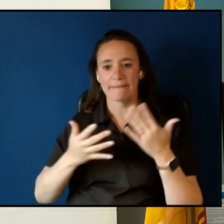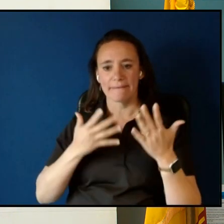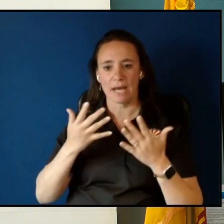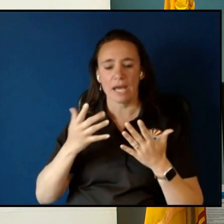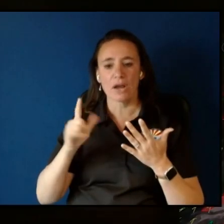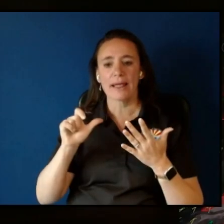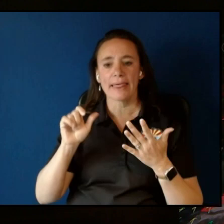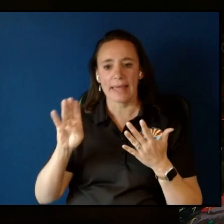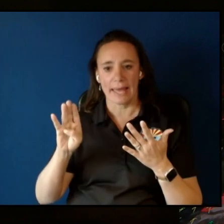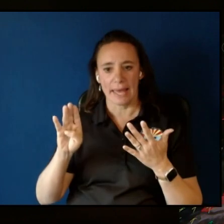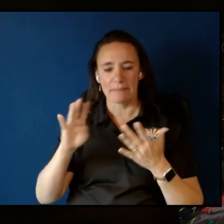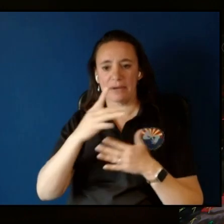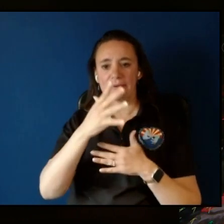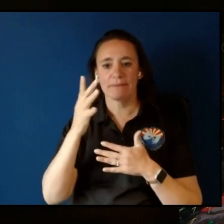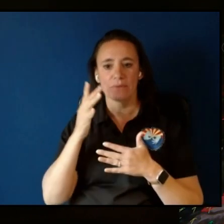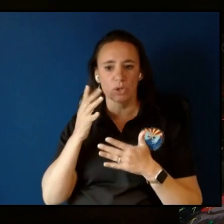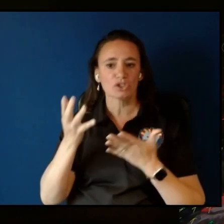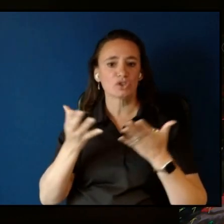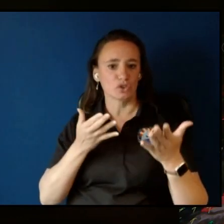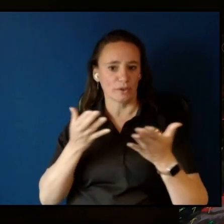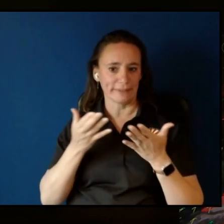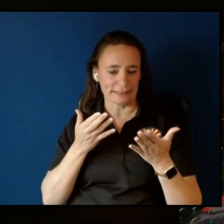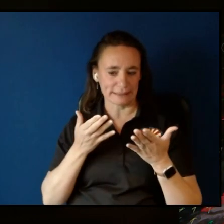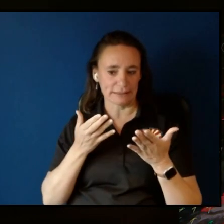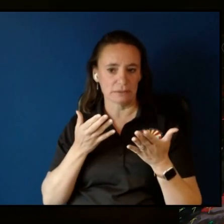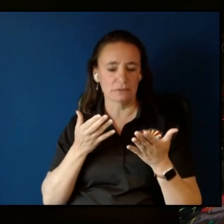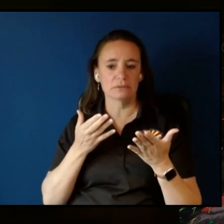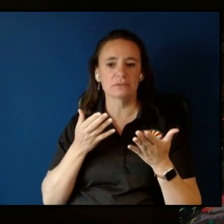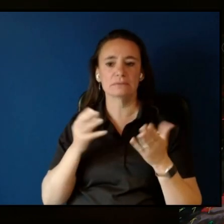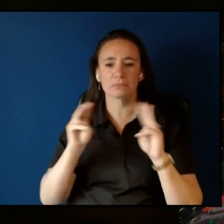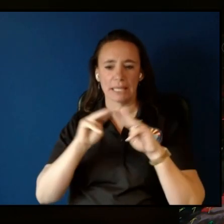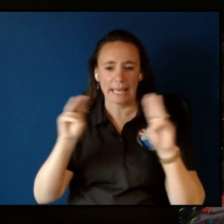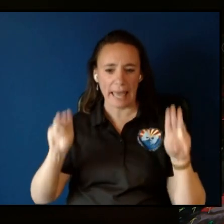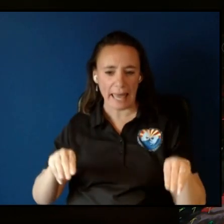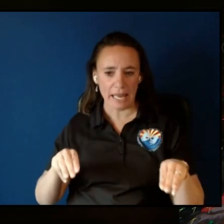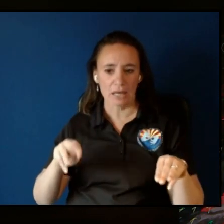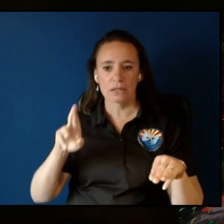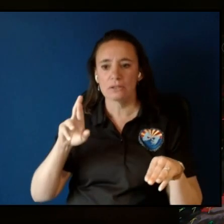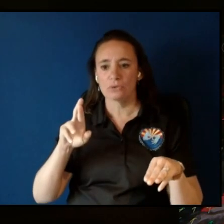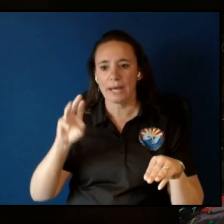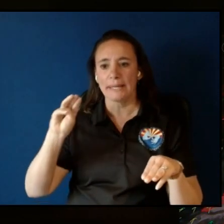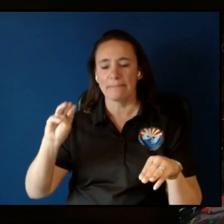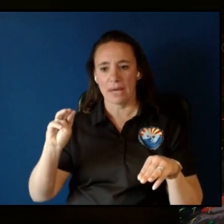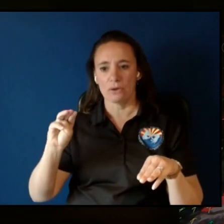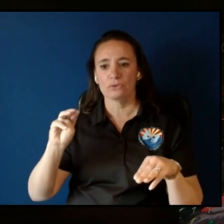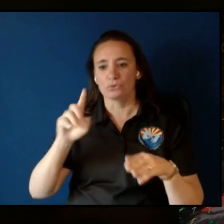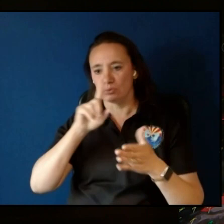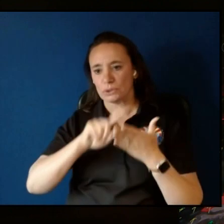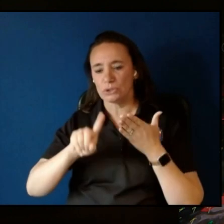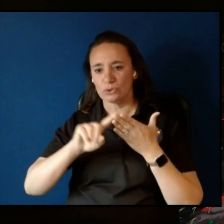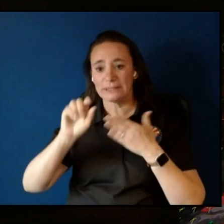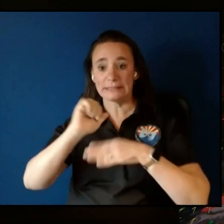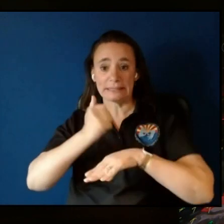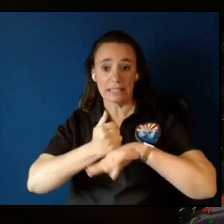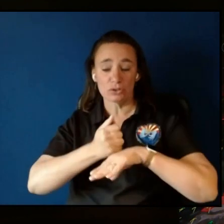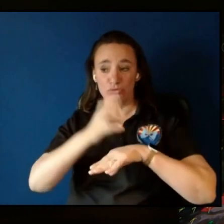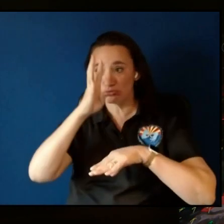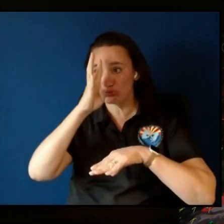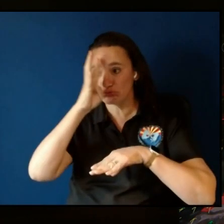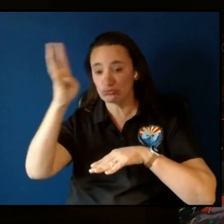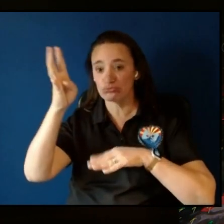Rocky Mountain Research Station have come up with a program that helps us to see what the winds are going to look like over the